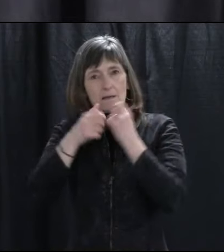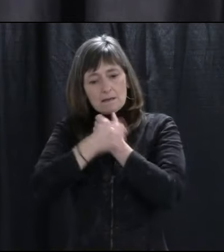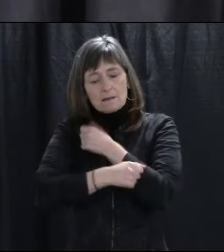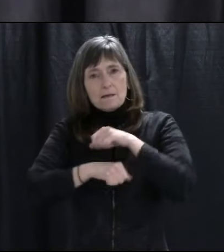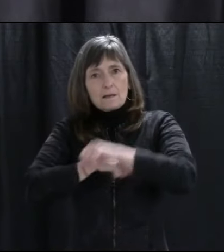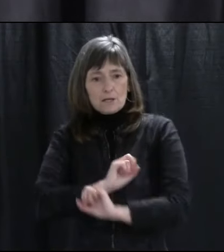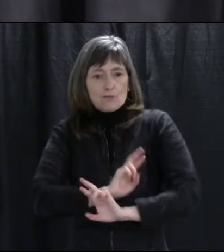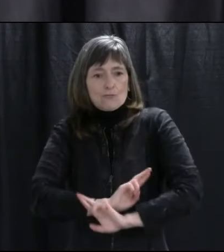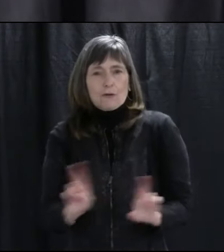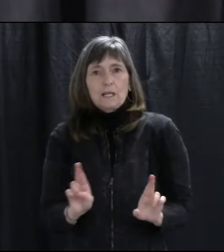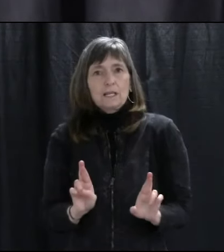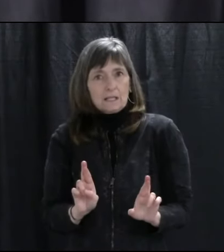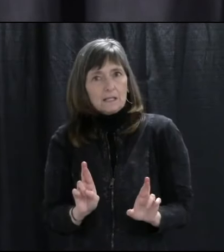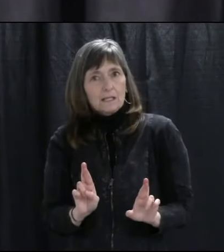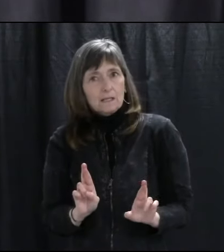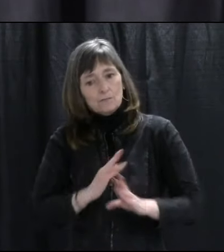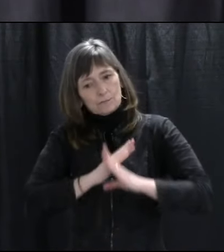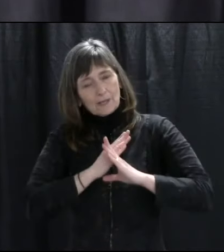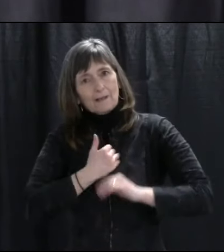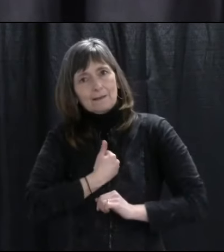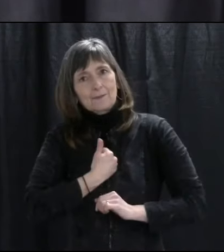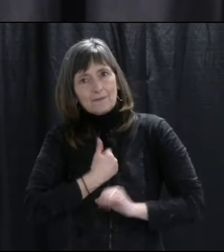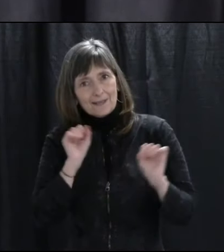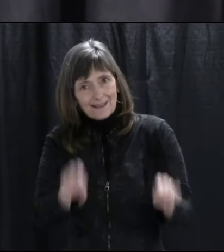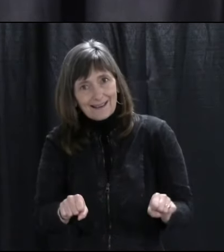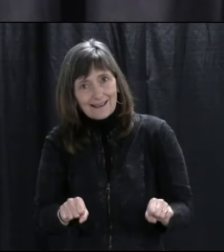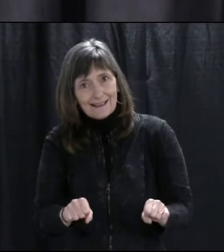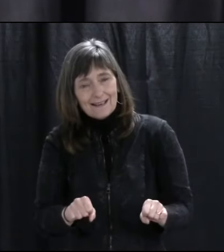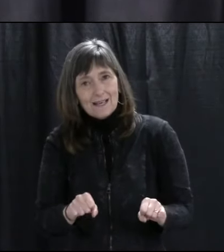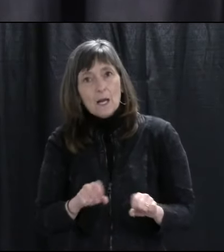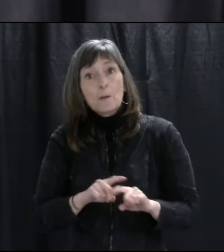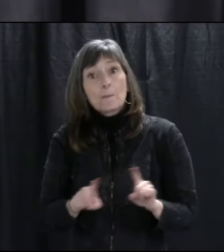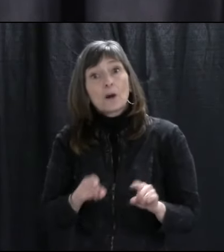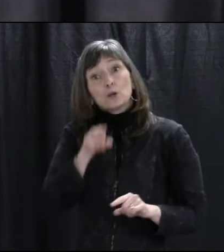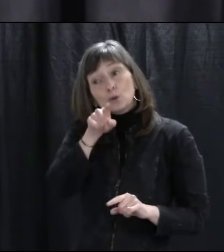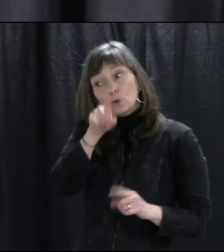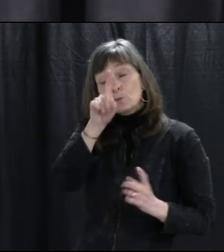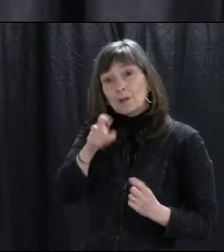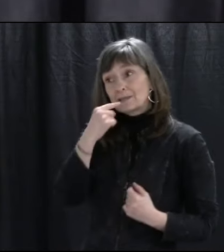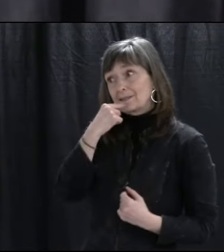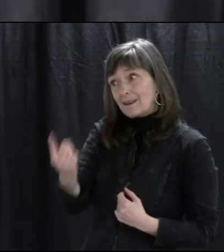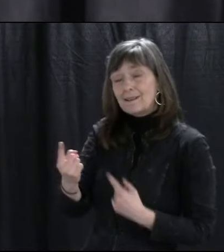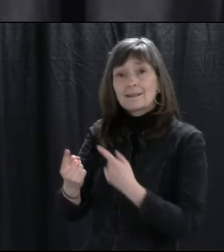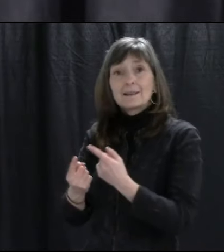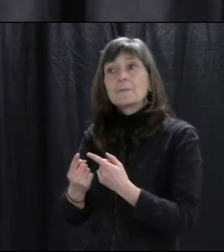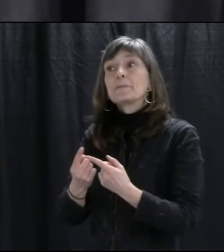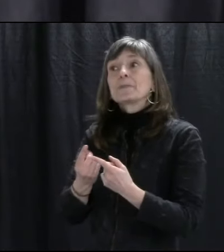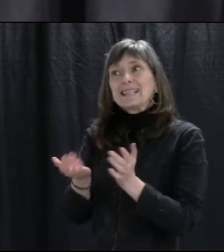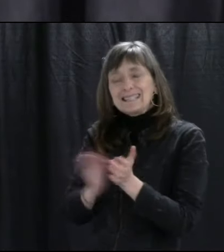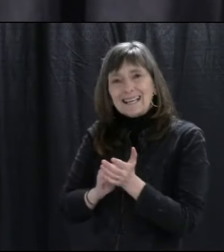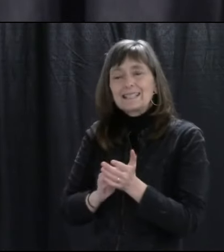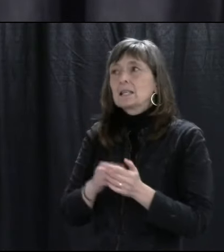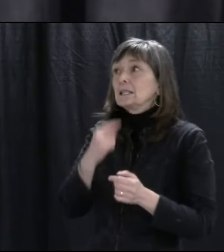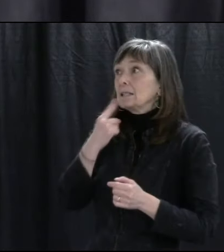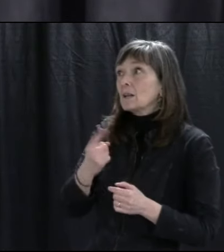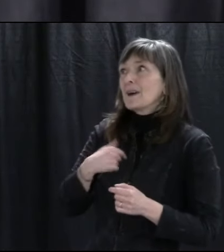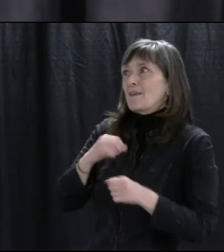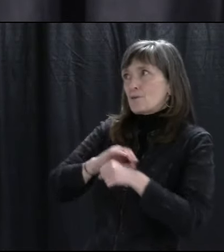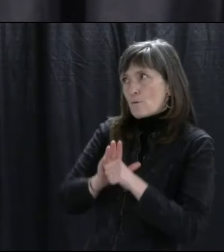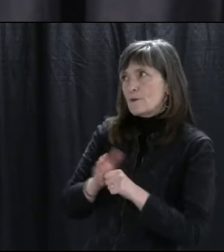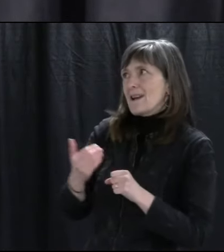is important, however, that you repeat whenever possible the fact that you may have been exposed, to